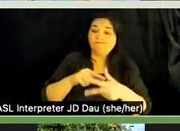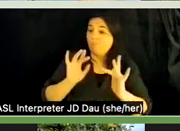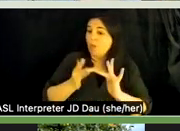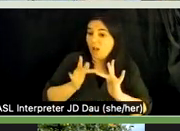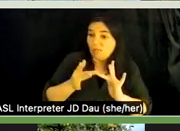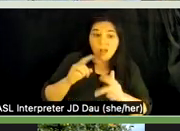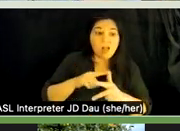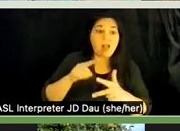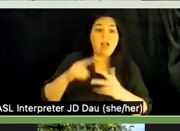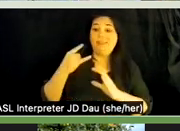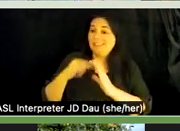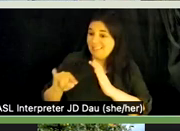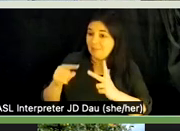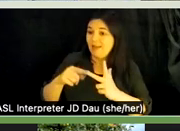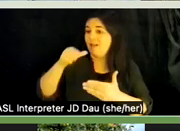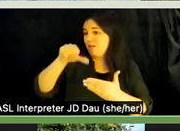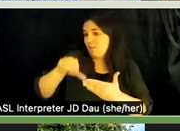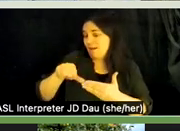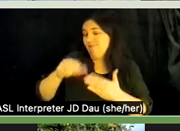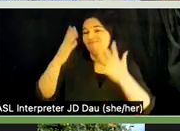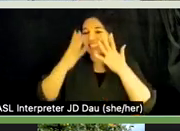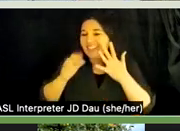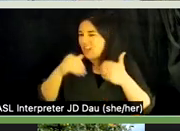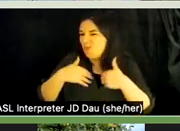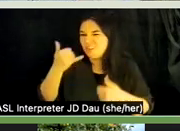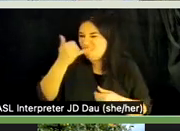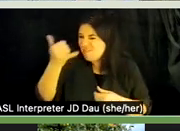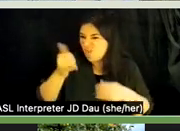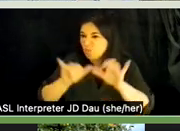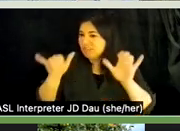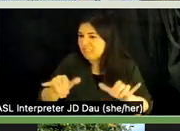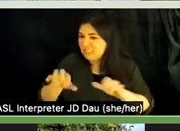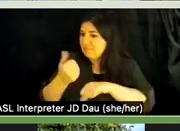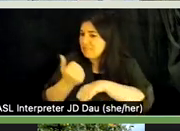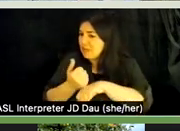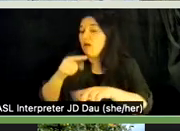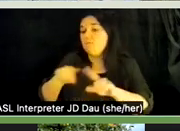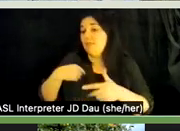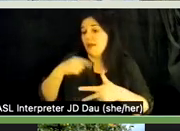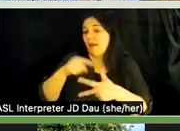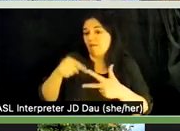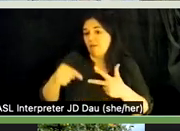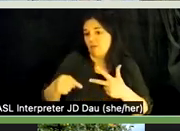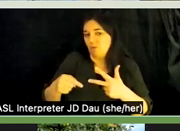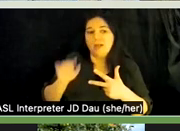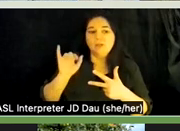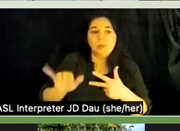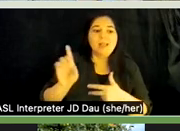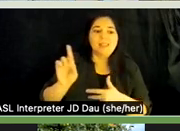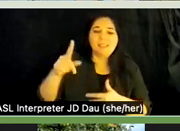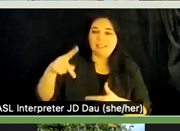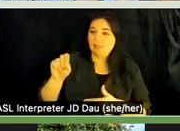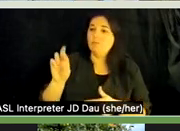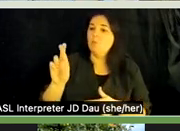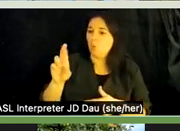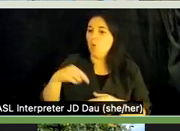you can mail it. Unfortunately, there's not a phone-based complaint system, but that would be with DPOR, as I mentioned.